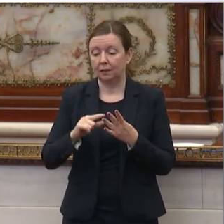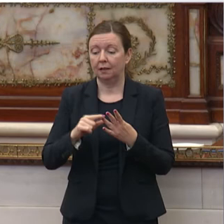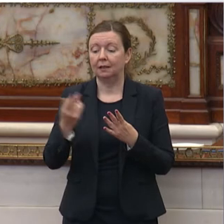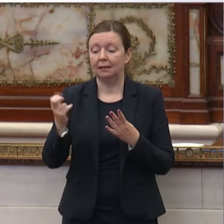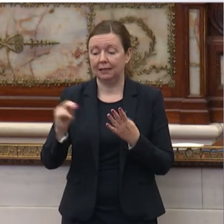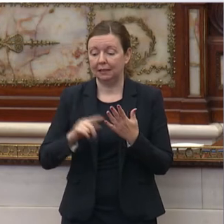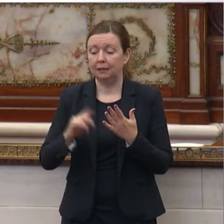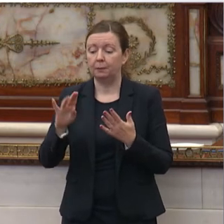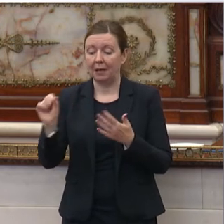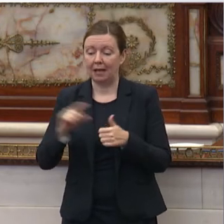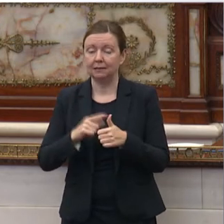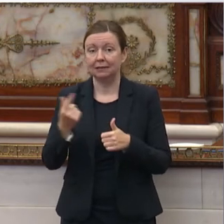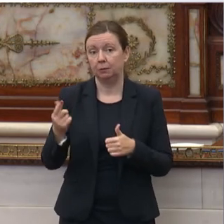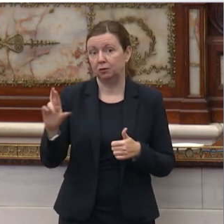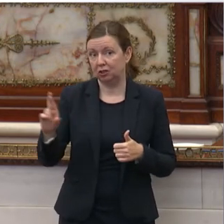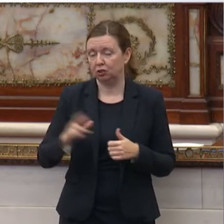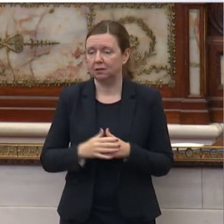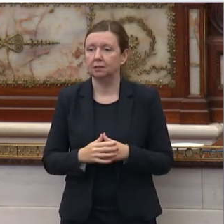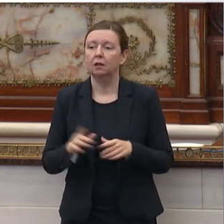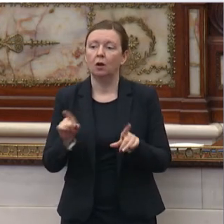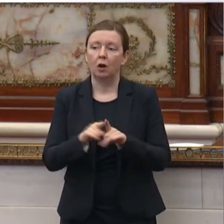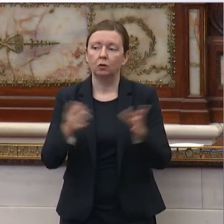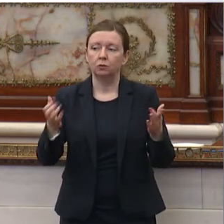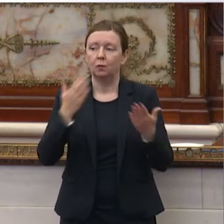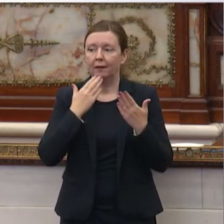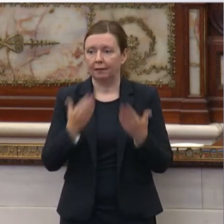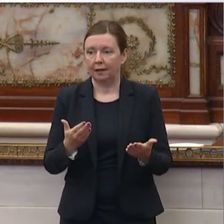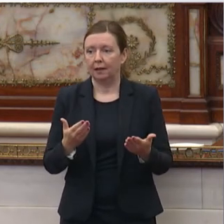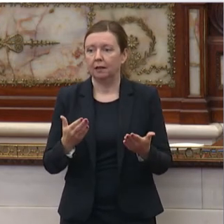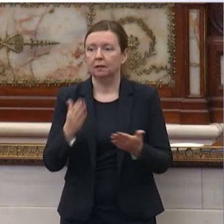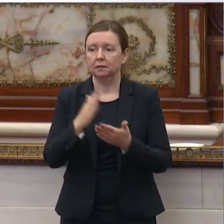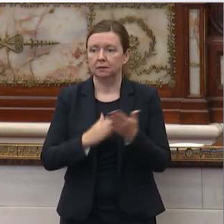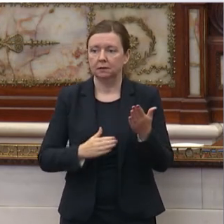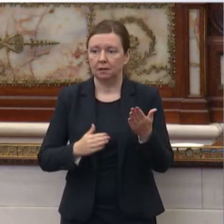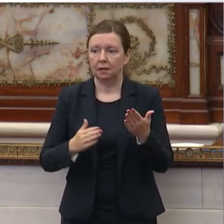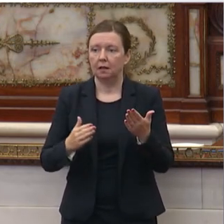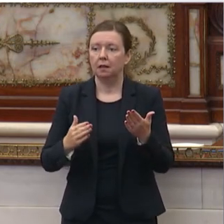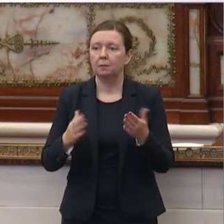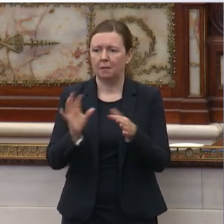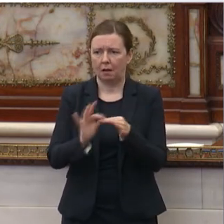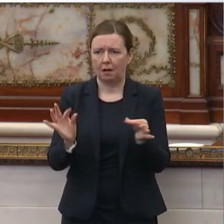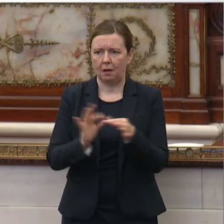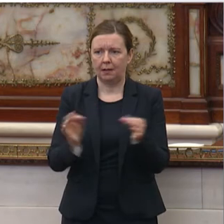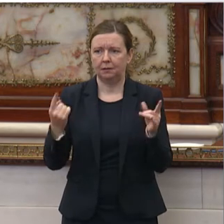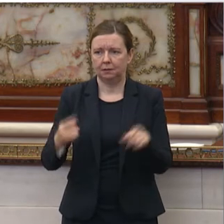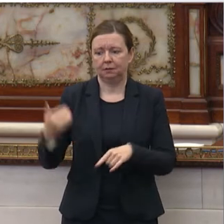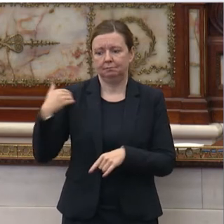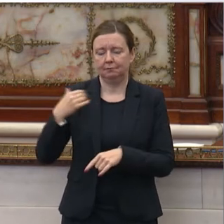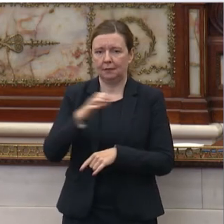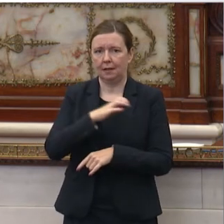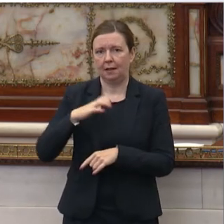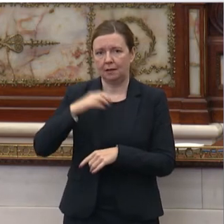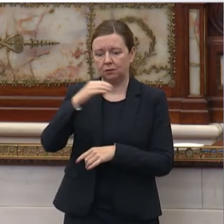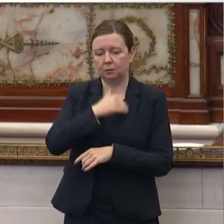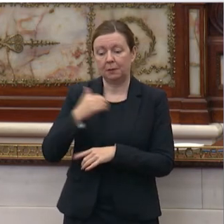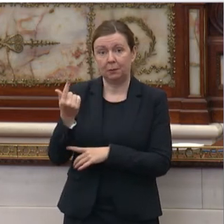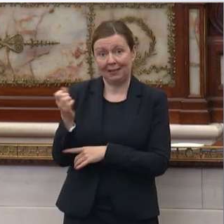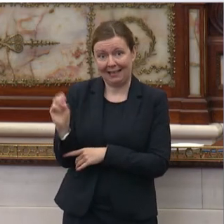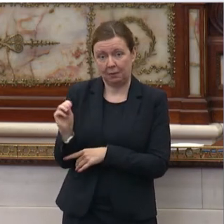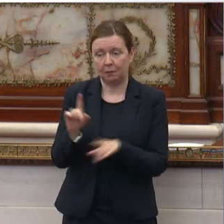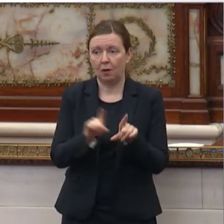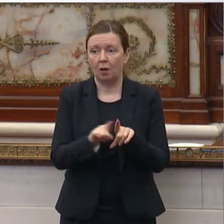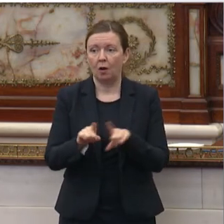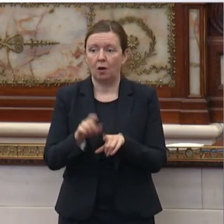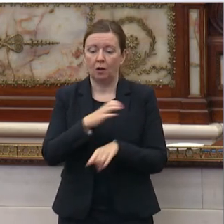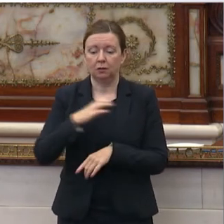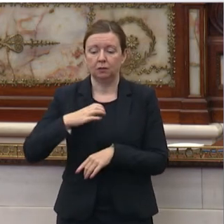Gilmore Richardson. I also want to thank some of the comments that were made earlier by Council Member Gim, as well as